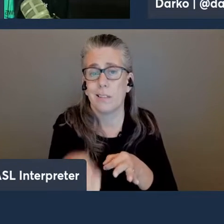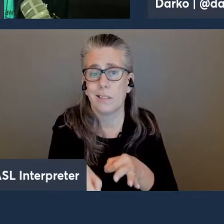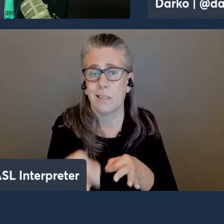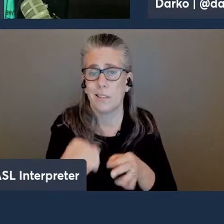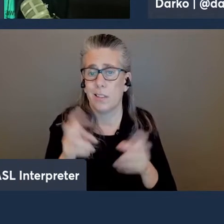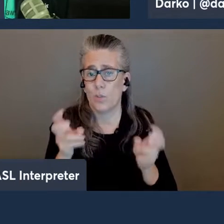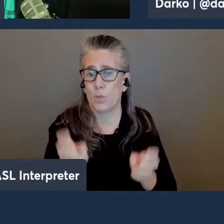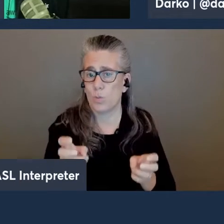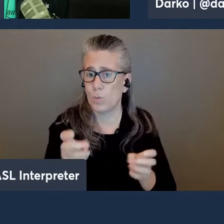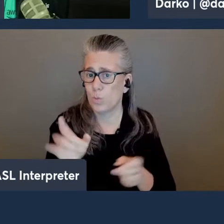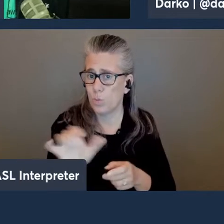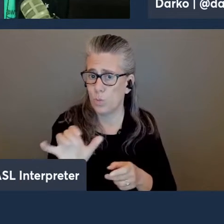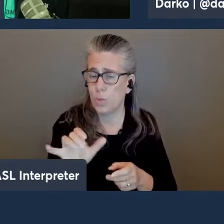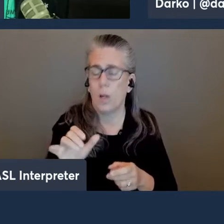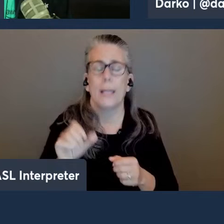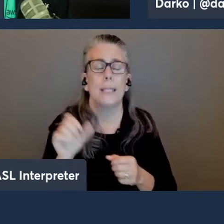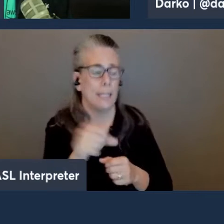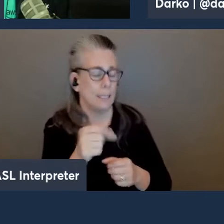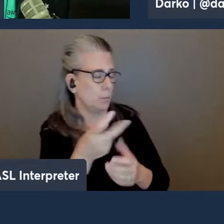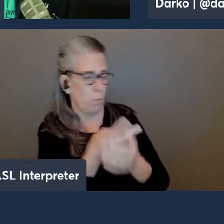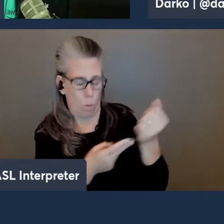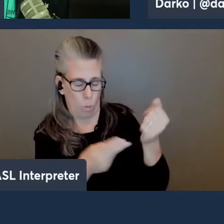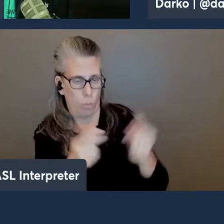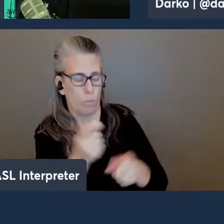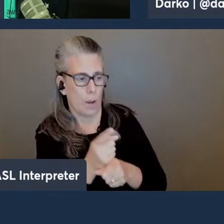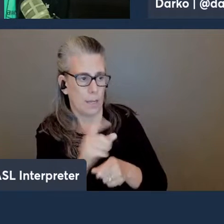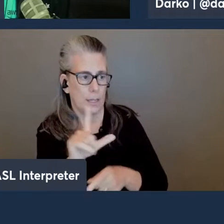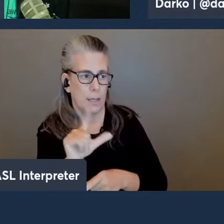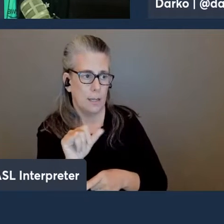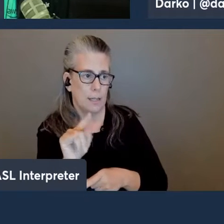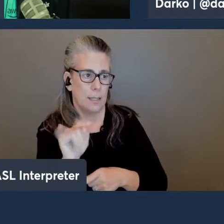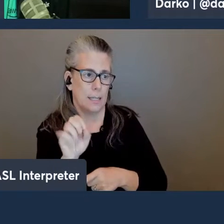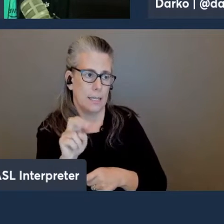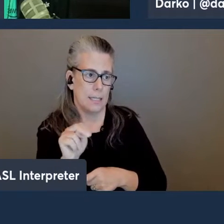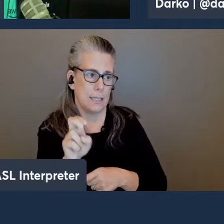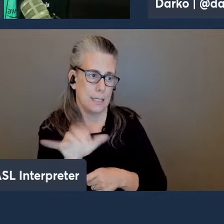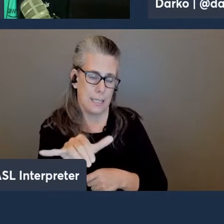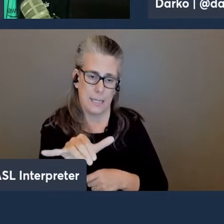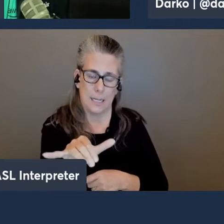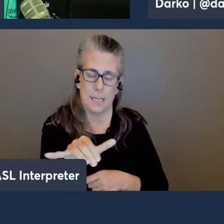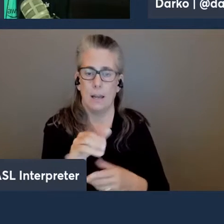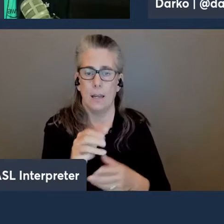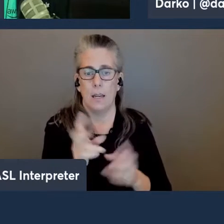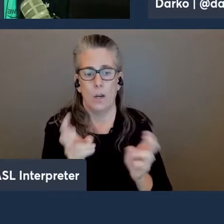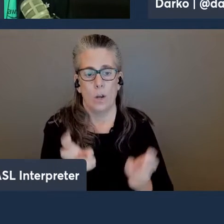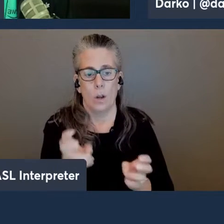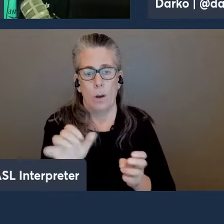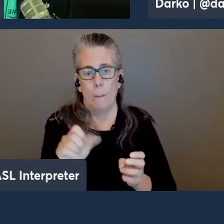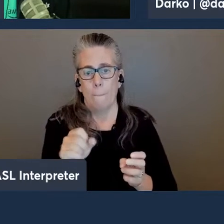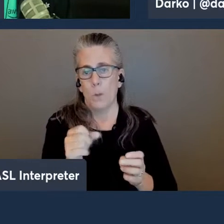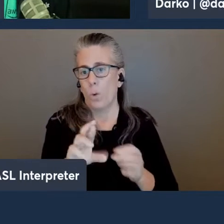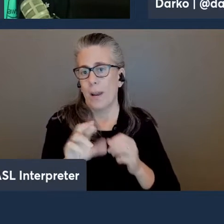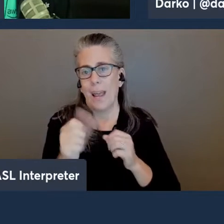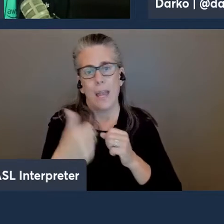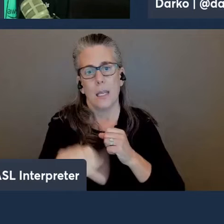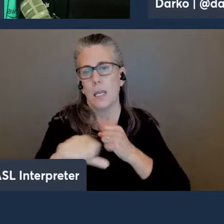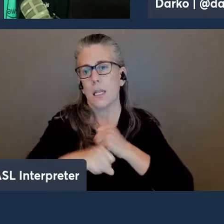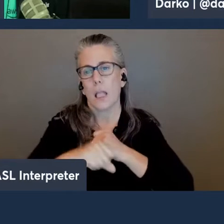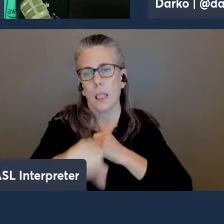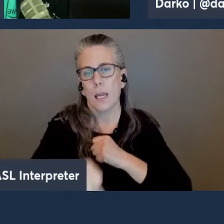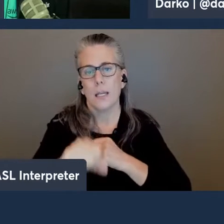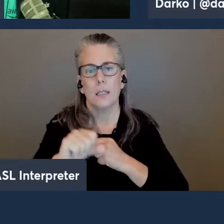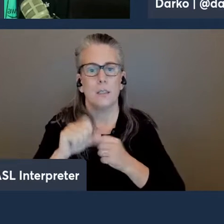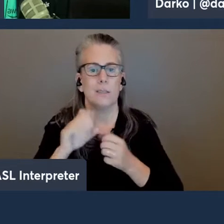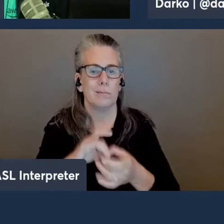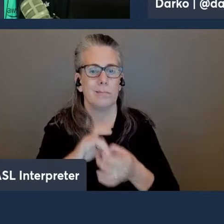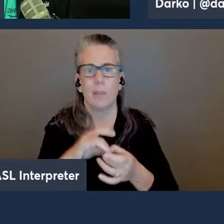both of those actually. So it could be anything with latency. So, you know, page loads, any delays with any particular elements,